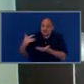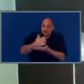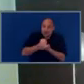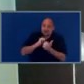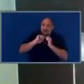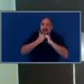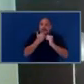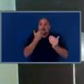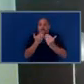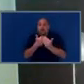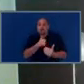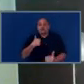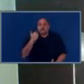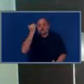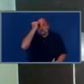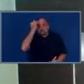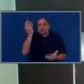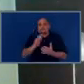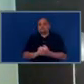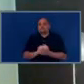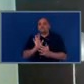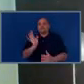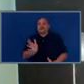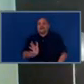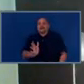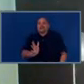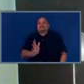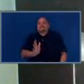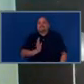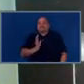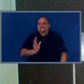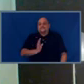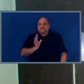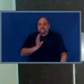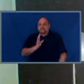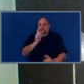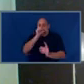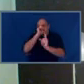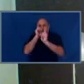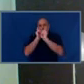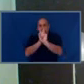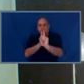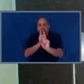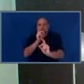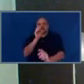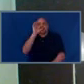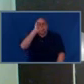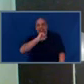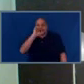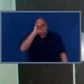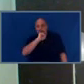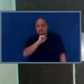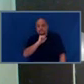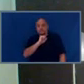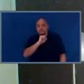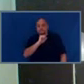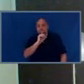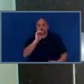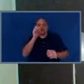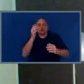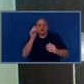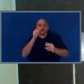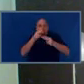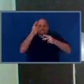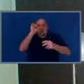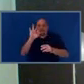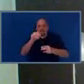that, the official mission process for estimating the sample mass is going to happen later this week,